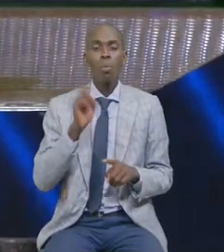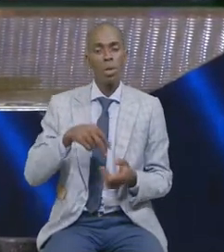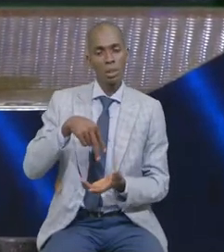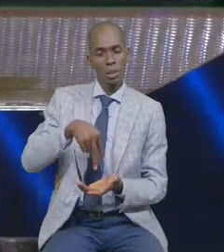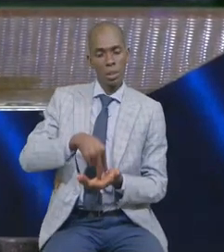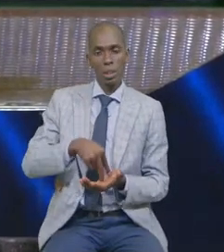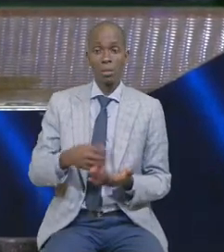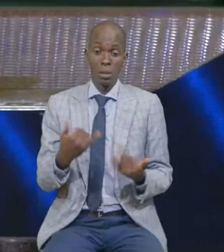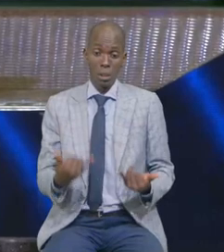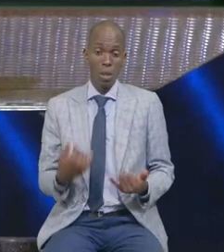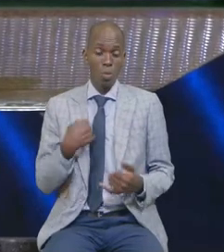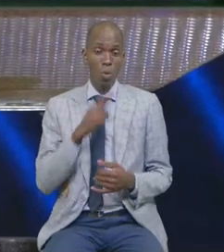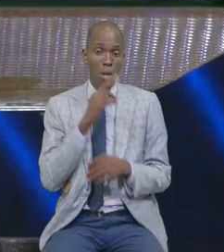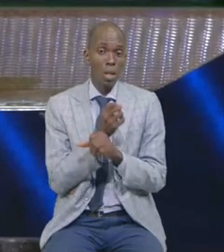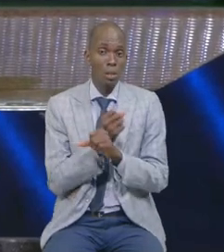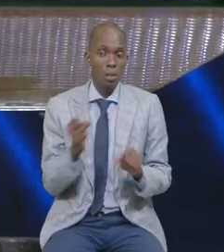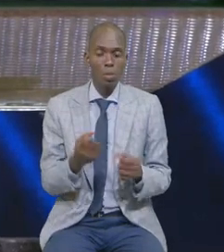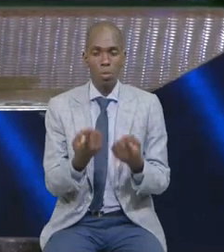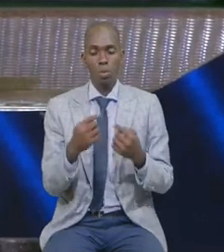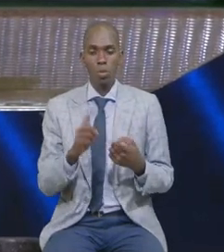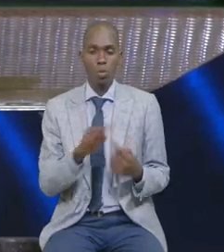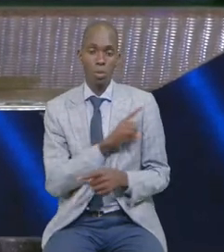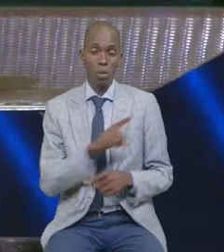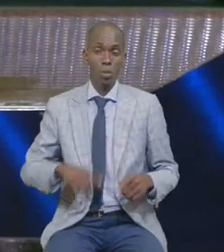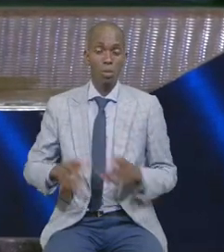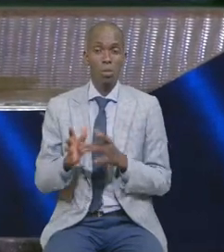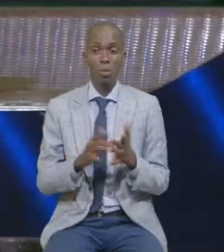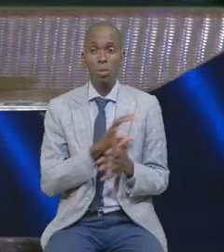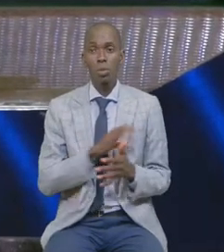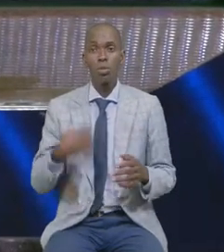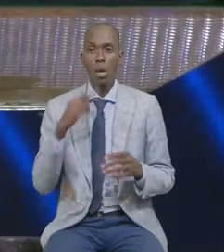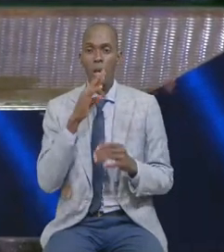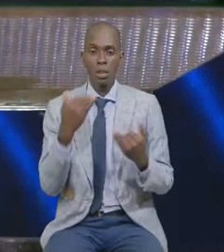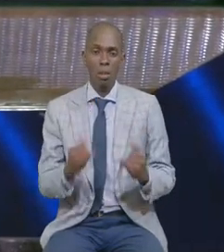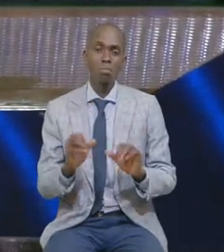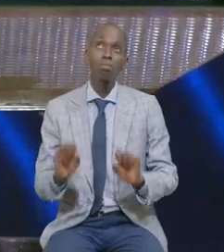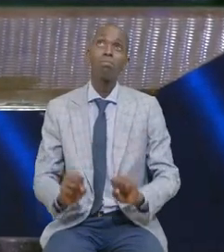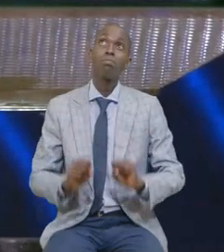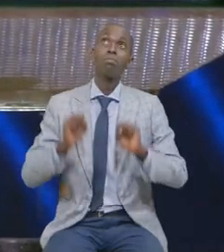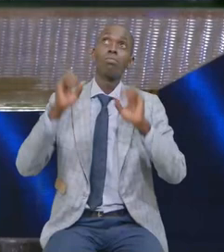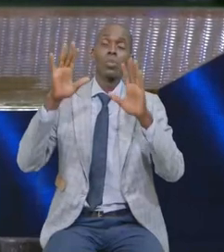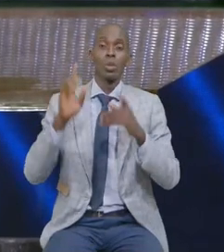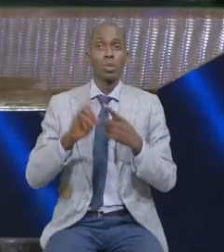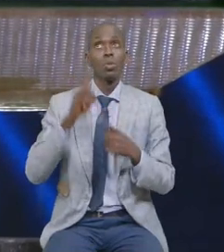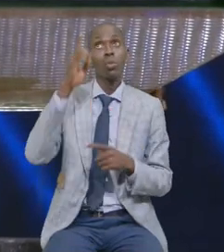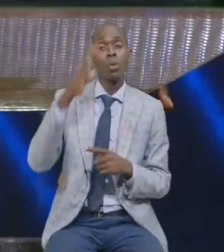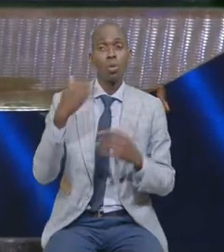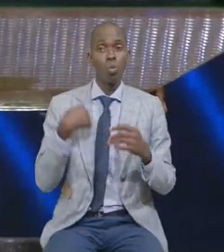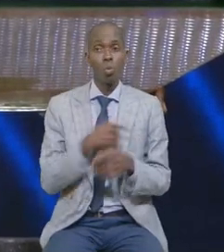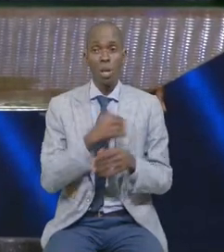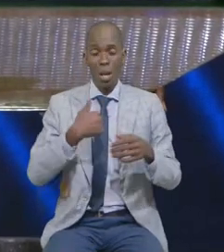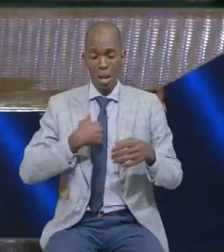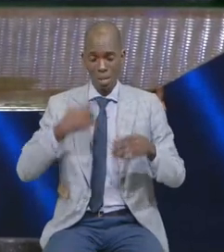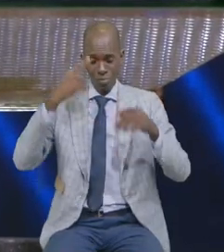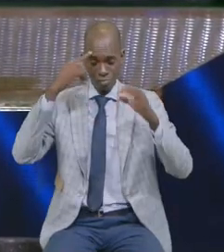we're coming to the kingdom of God, we're consecrated to God, we're committed to God, and we've opened our mouth that him